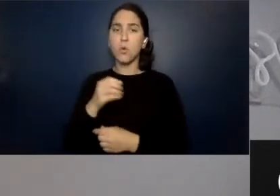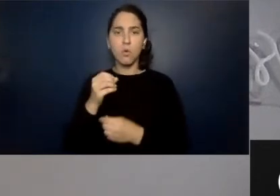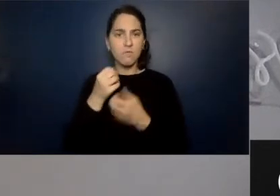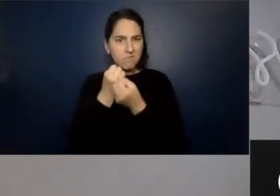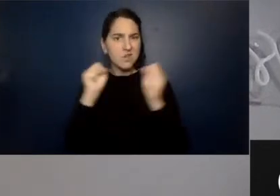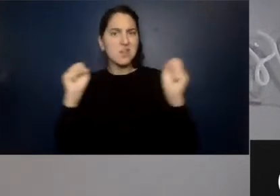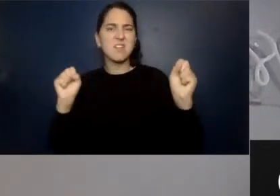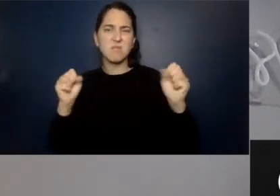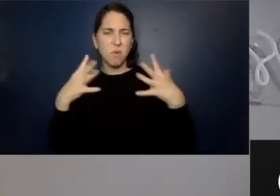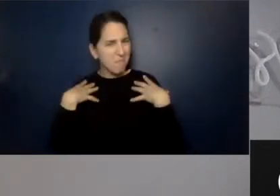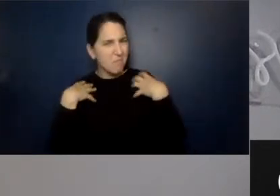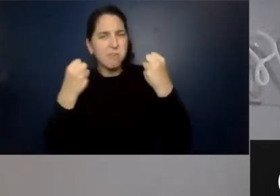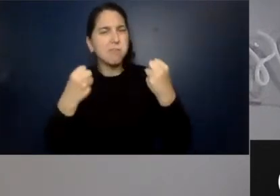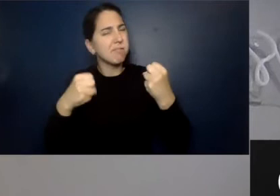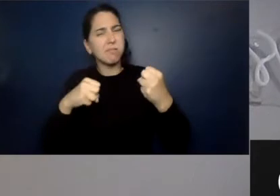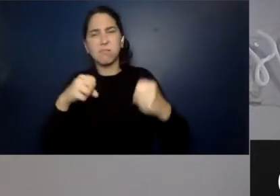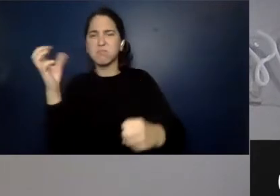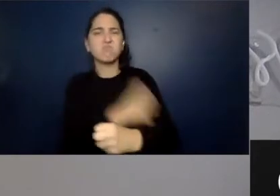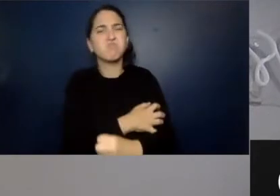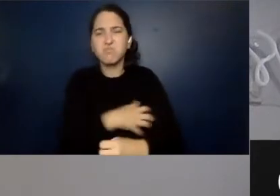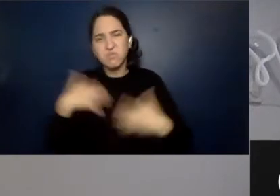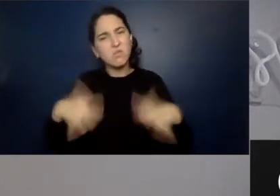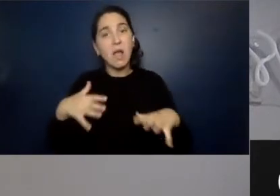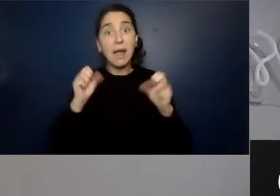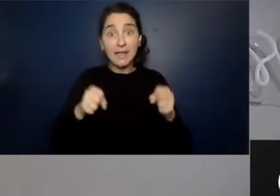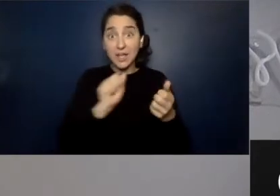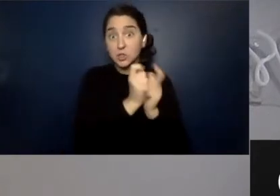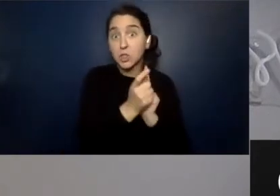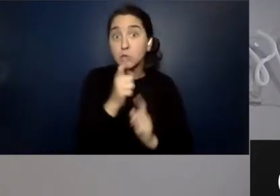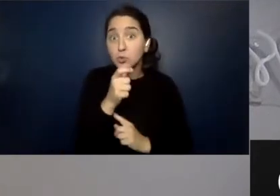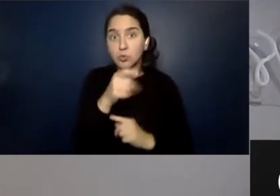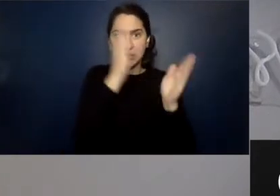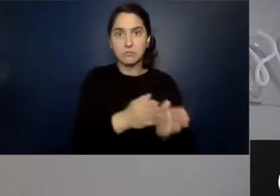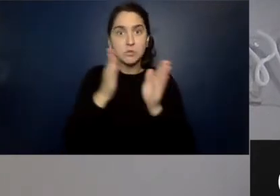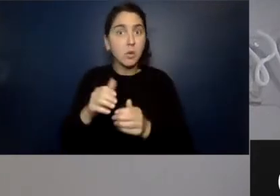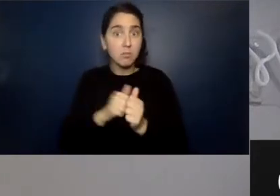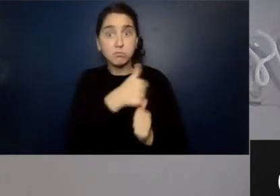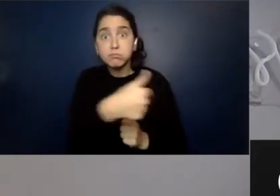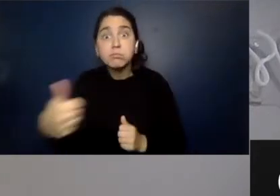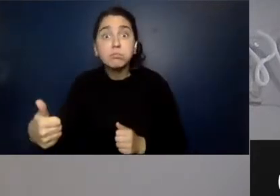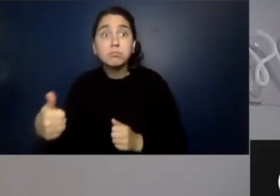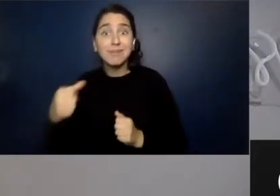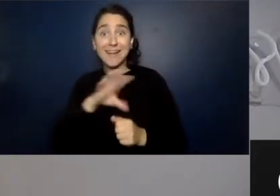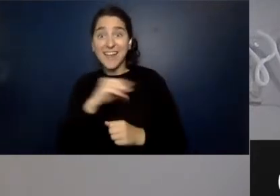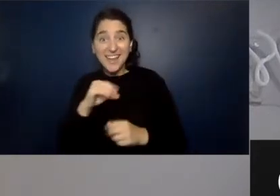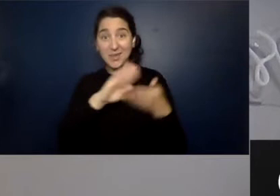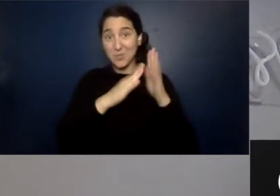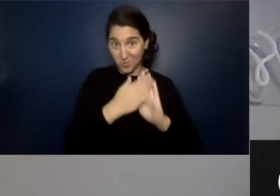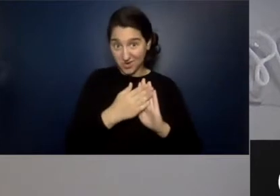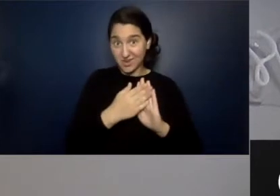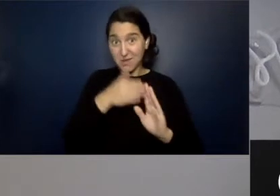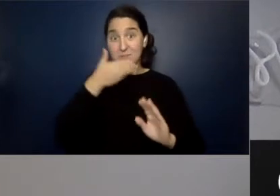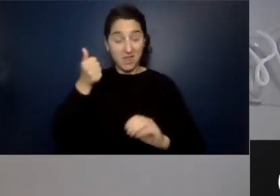societies, certainly for the better, in so very many ways, as long as it is lived under the full